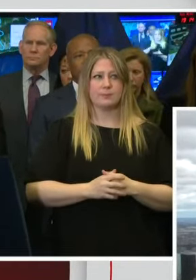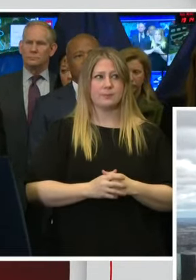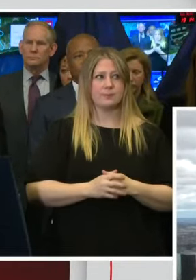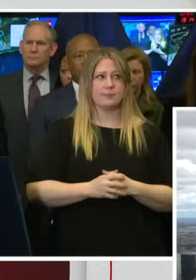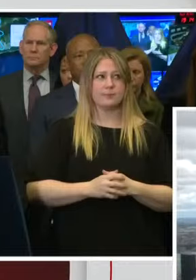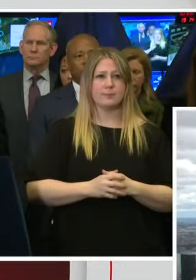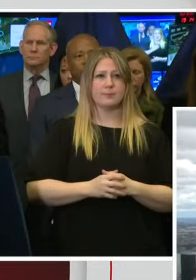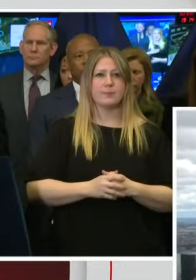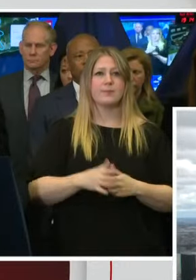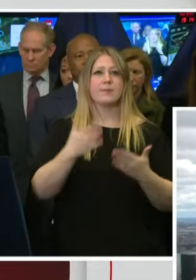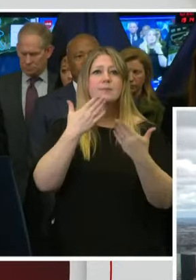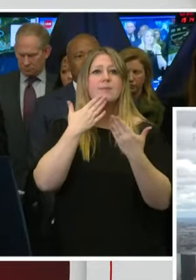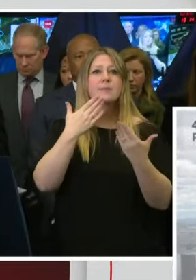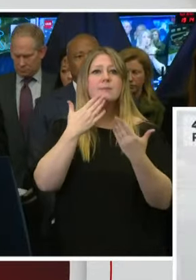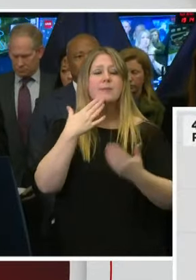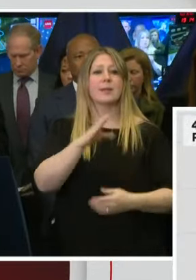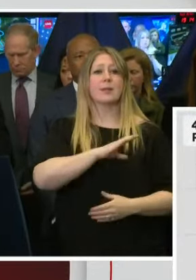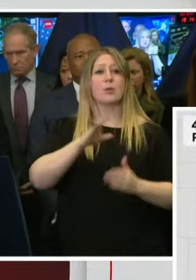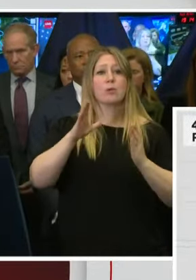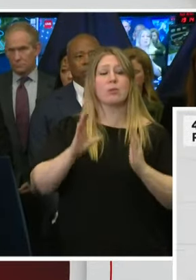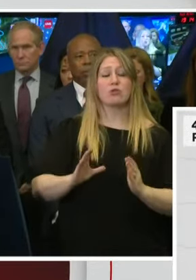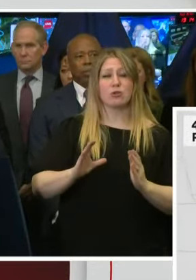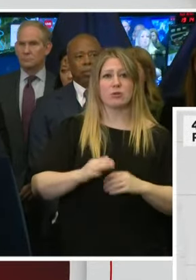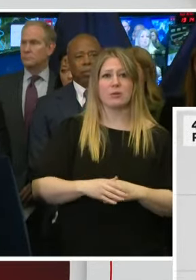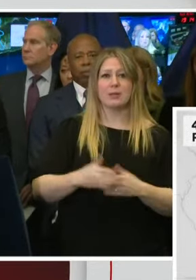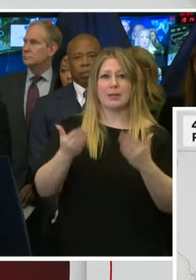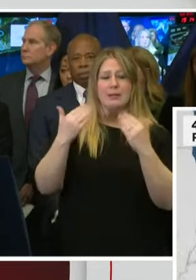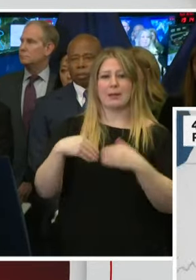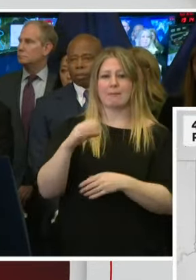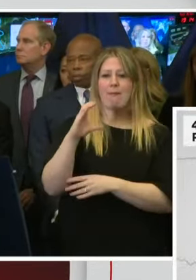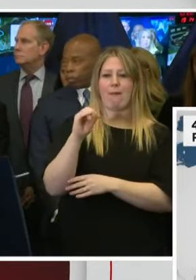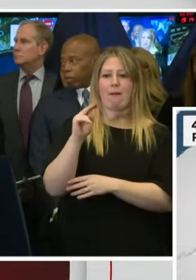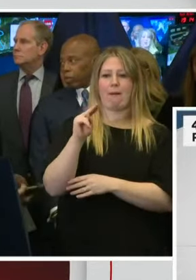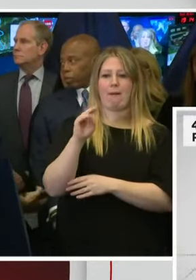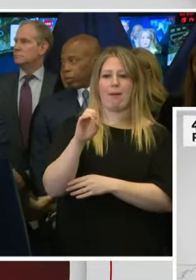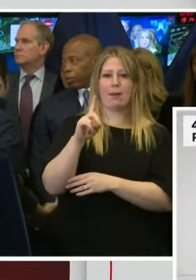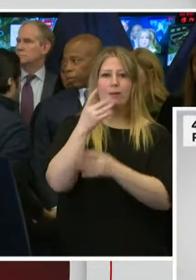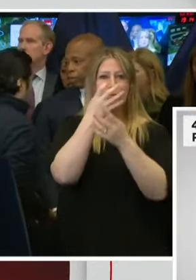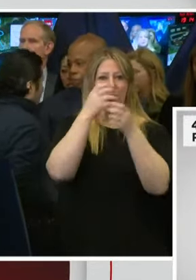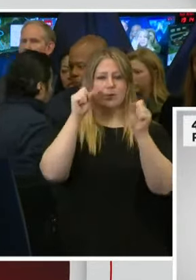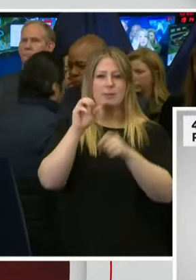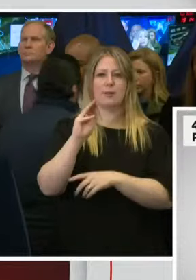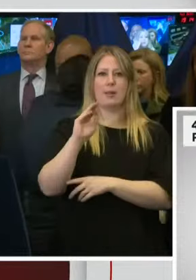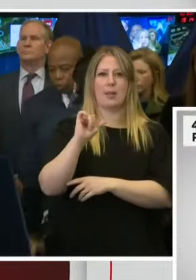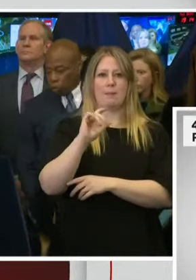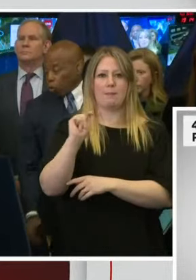Thank you, Commissioner. Next, we'll hear from Con Ed President Matt Ketchke.